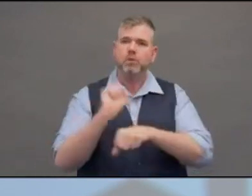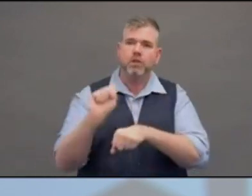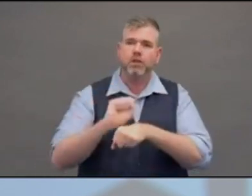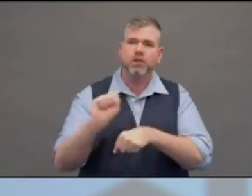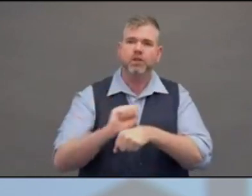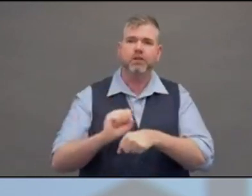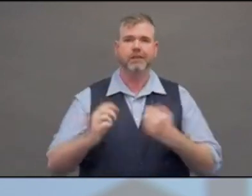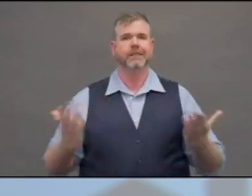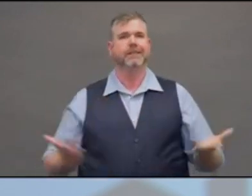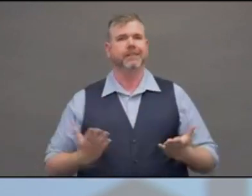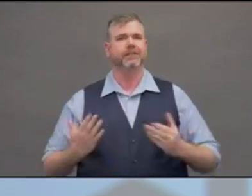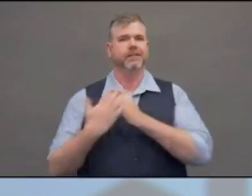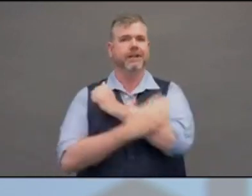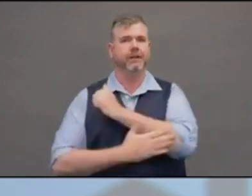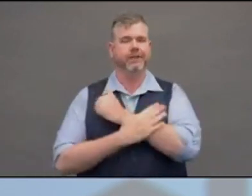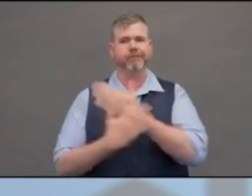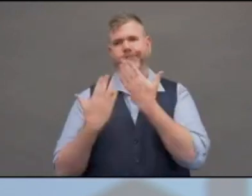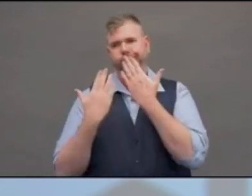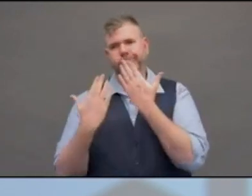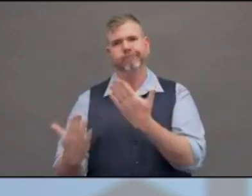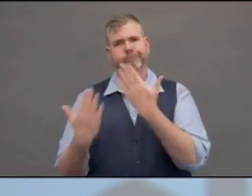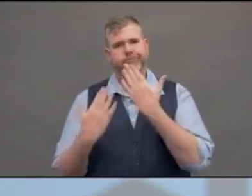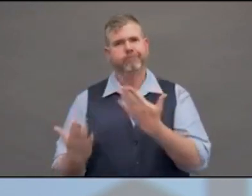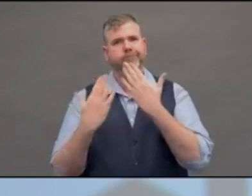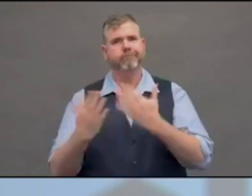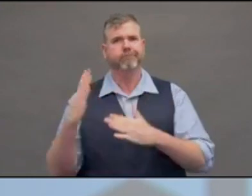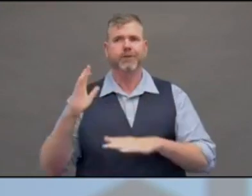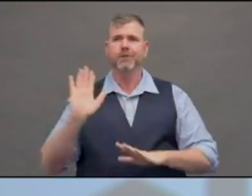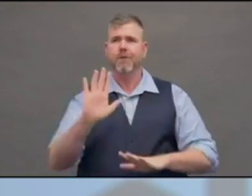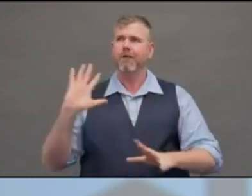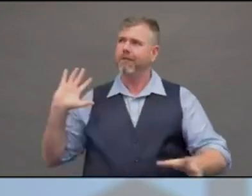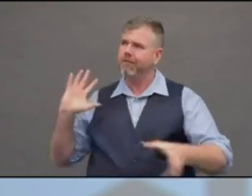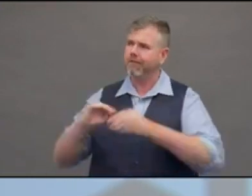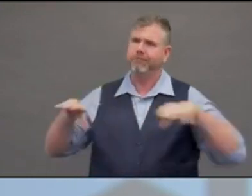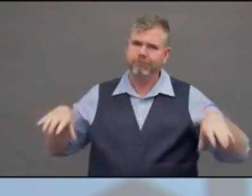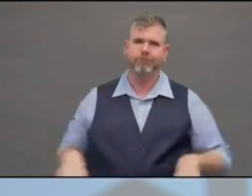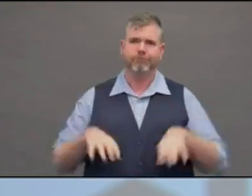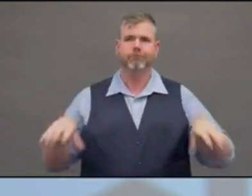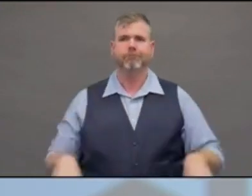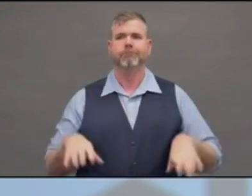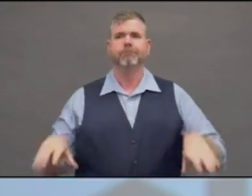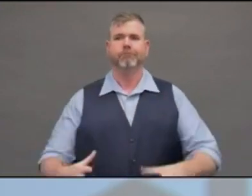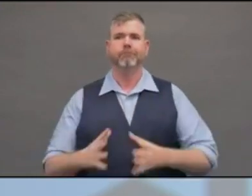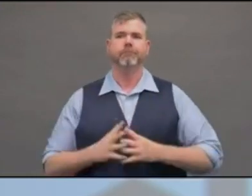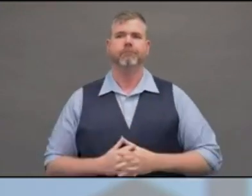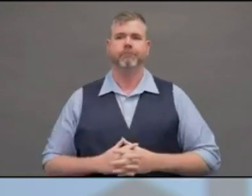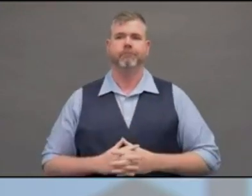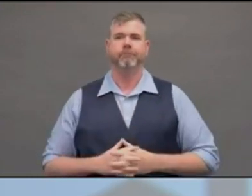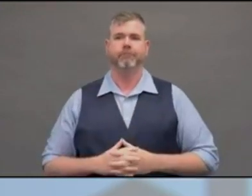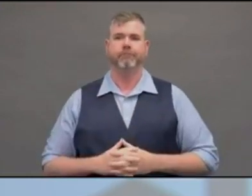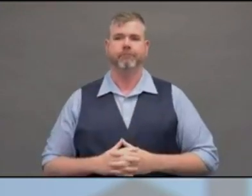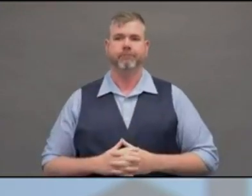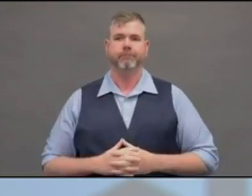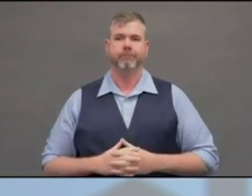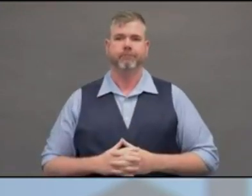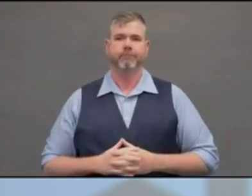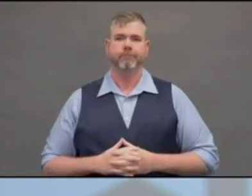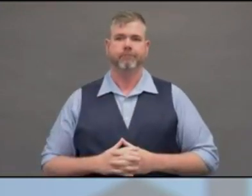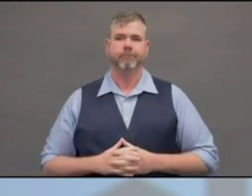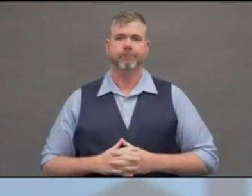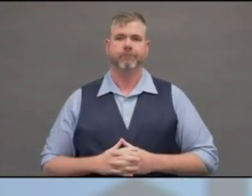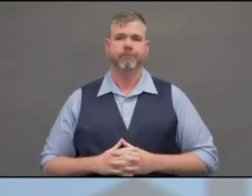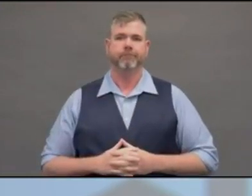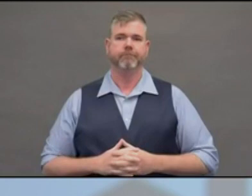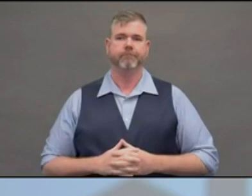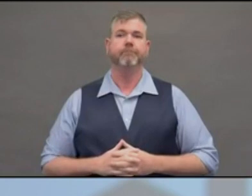So thank you for what you do. And then before I begin, I want to note that I'm wearing my pin, my census pin. And the reason